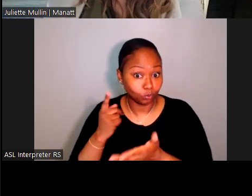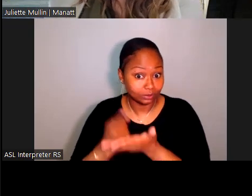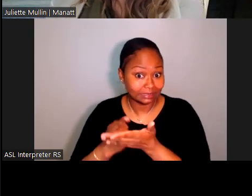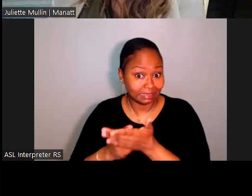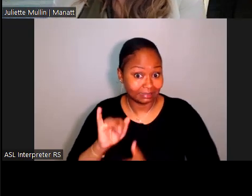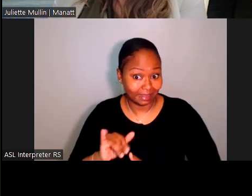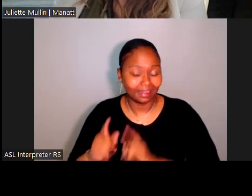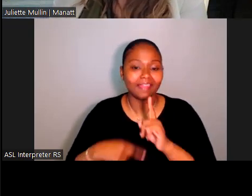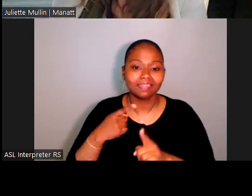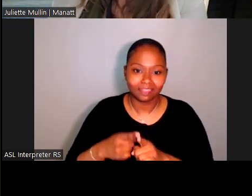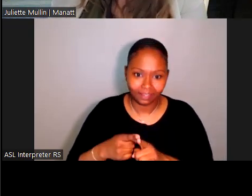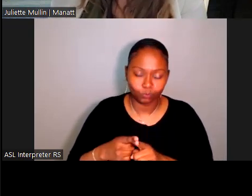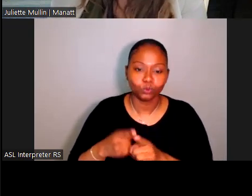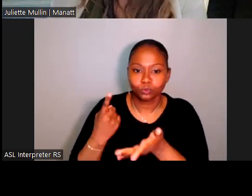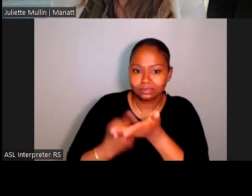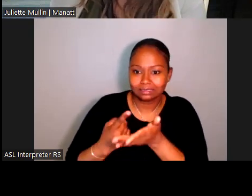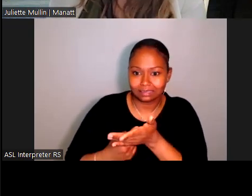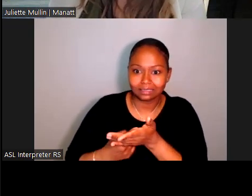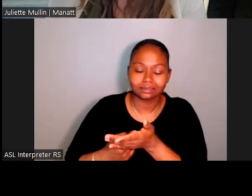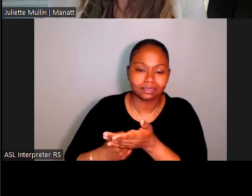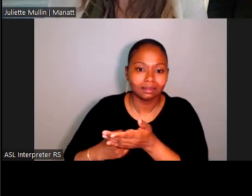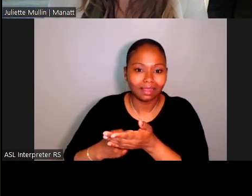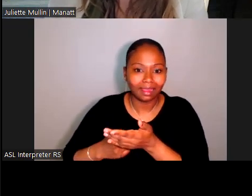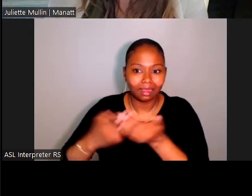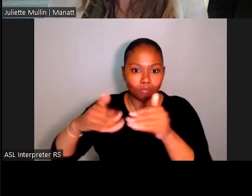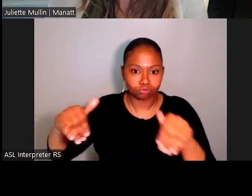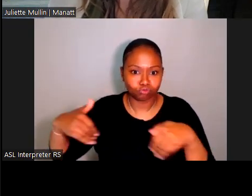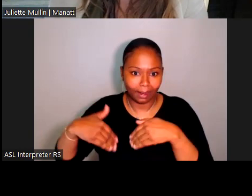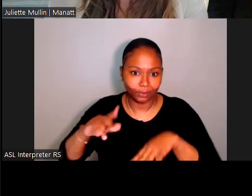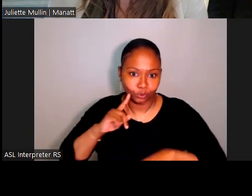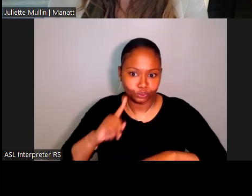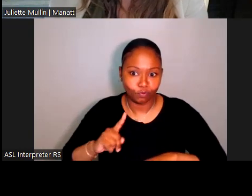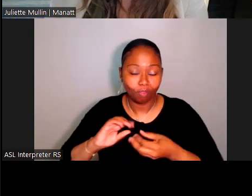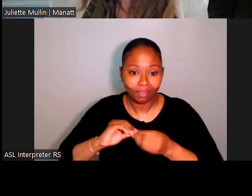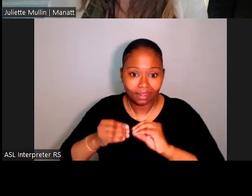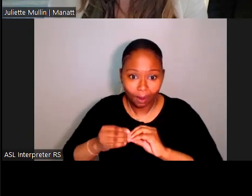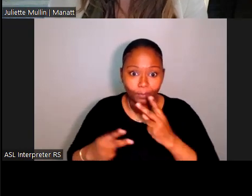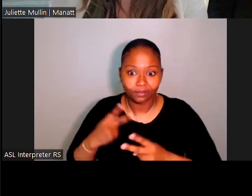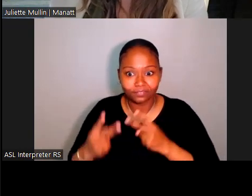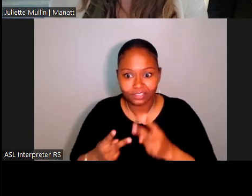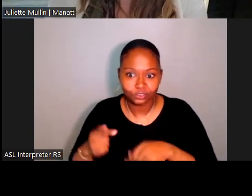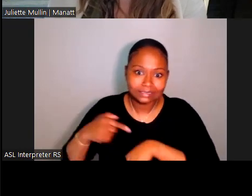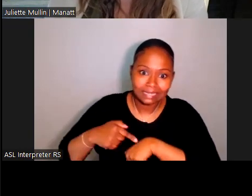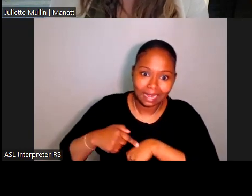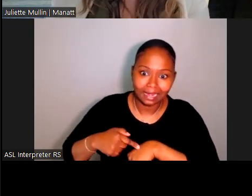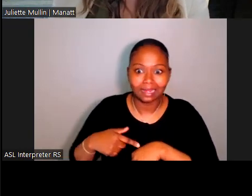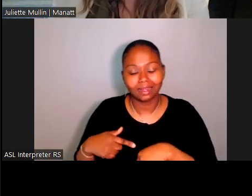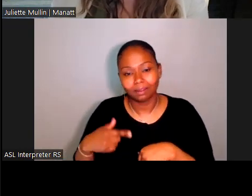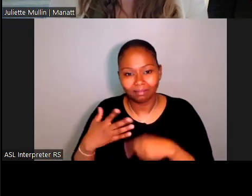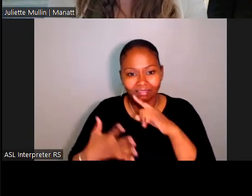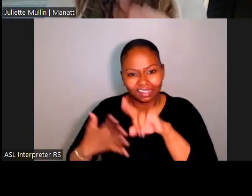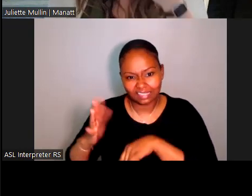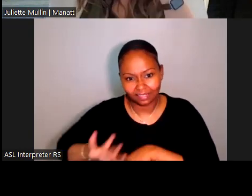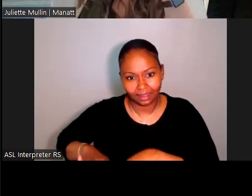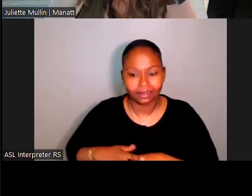about parameters in terms of the number of visitors and the time of visitation and elements like that. But let's start